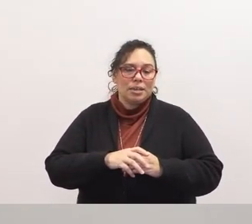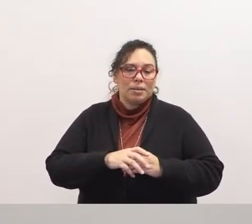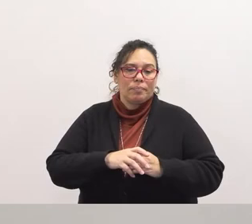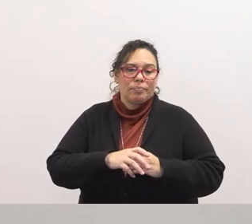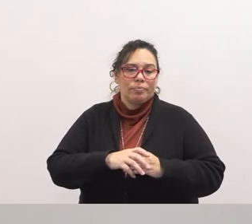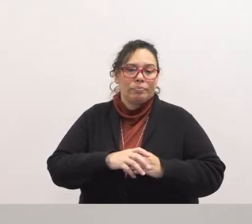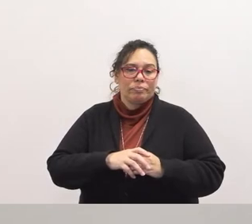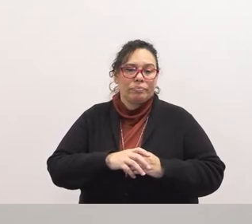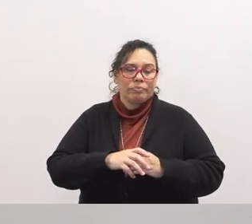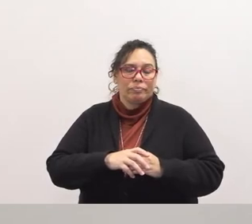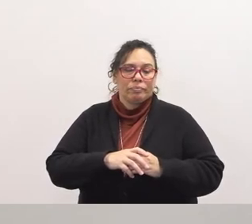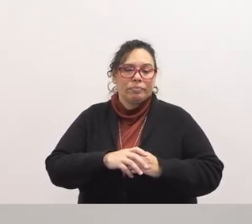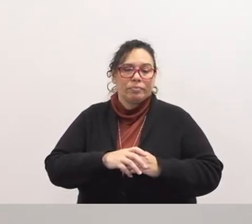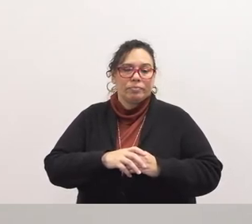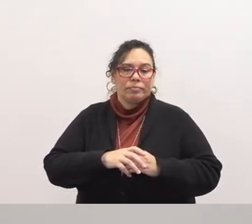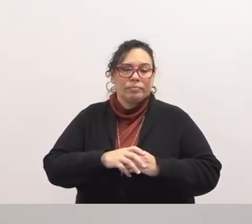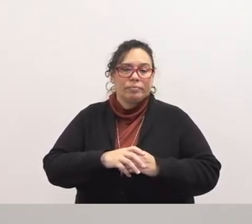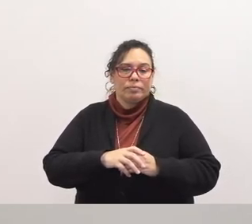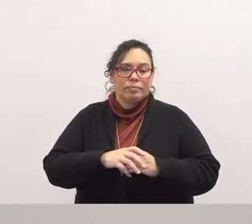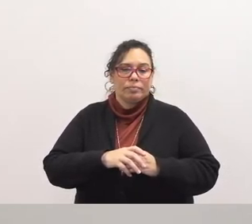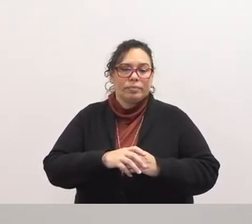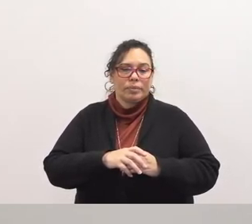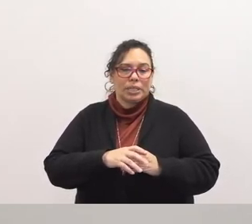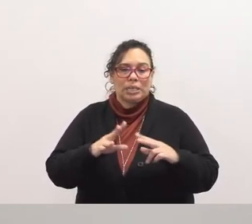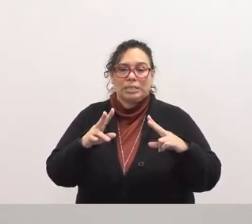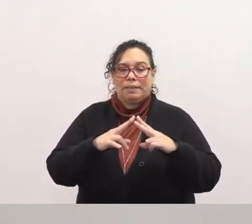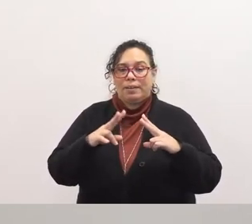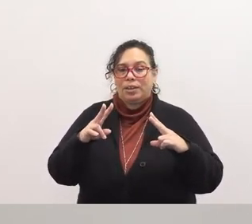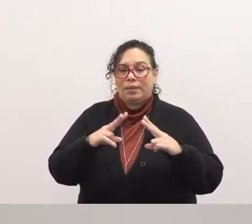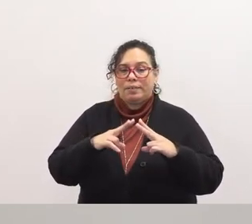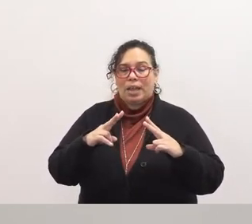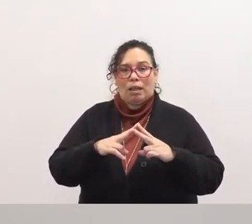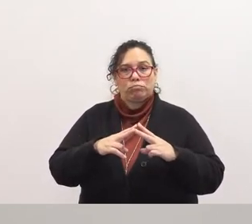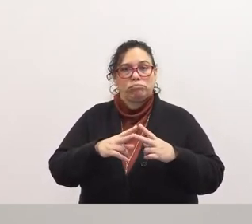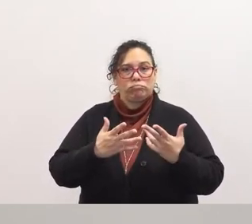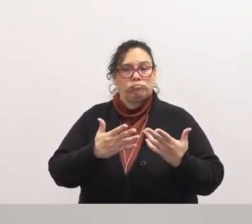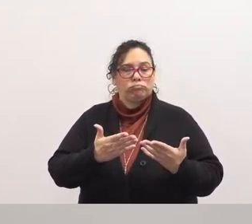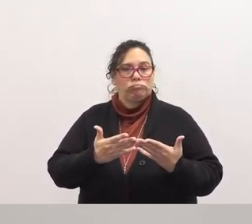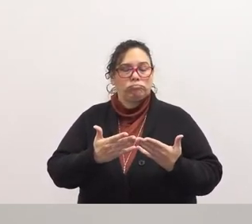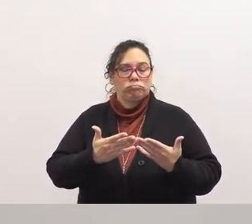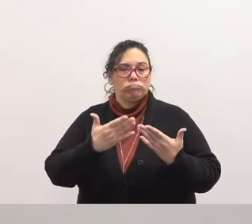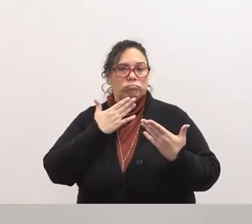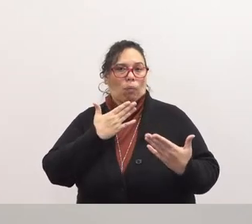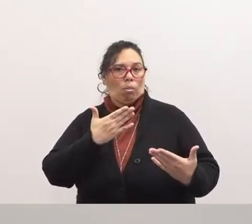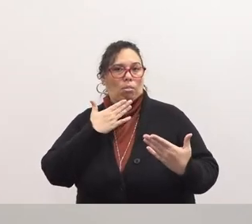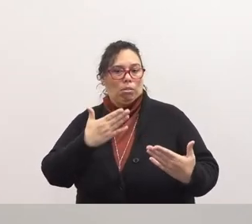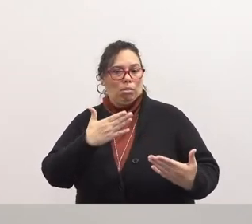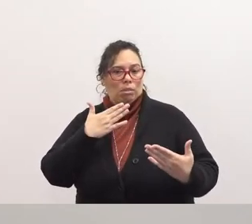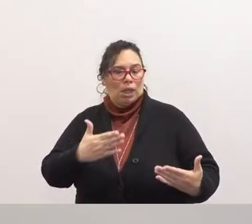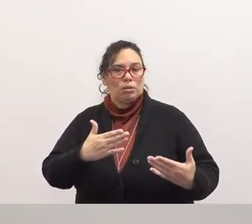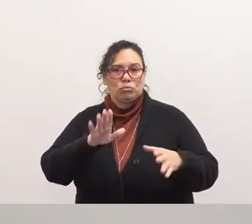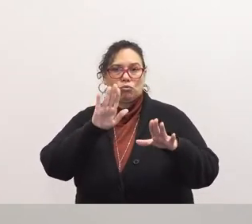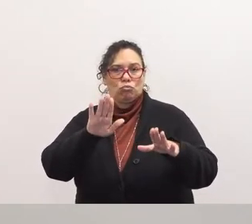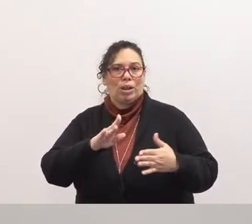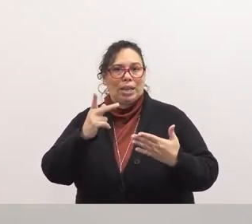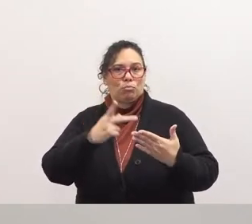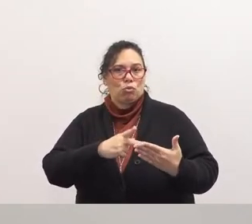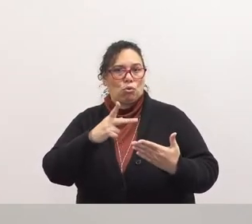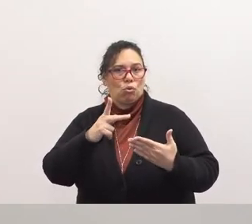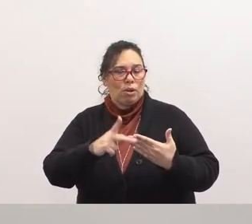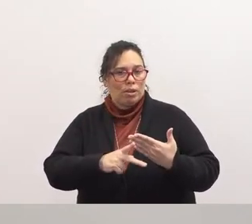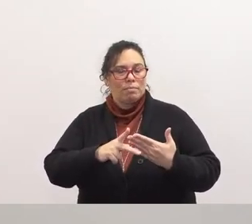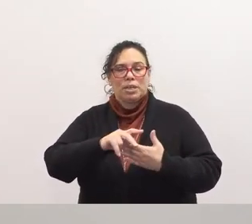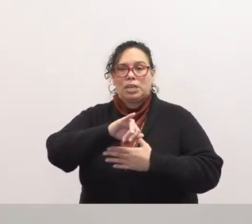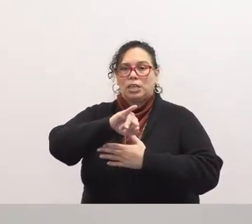and I think that it was very, very well received. We had a great program at Jordan